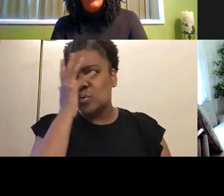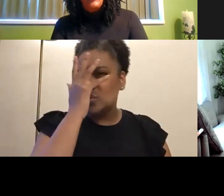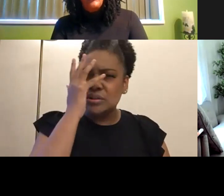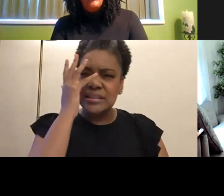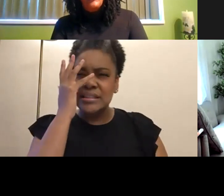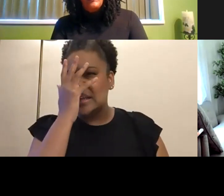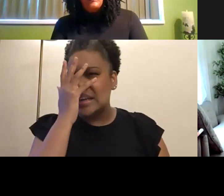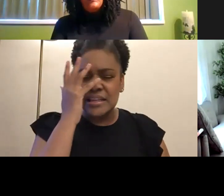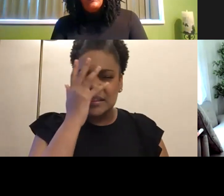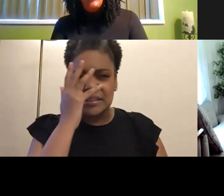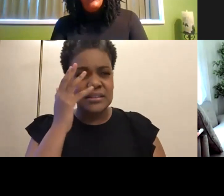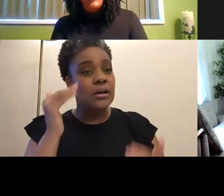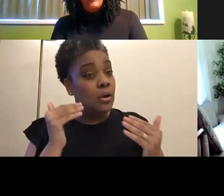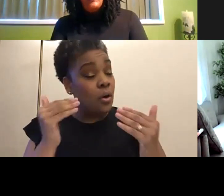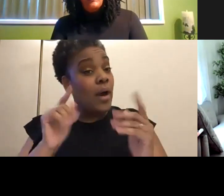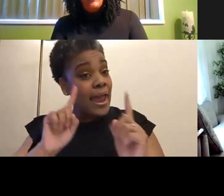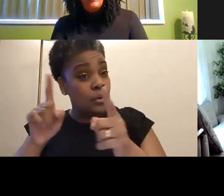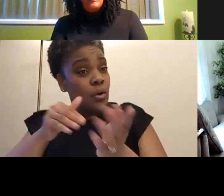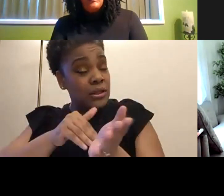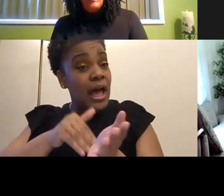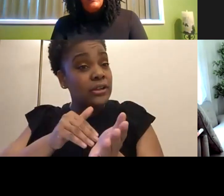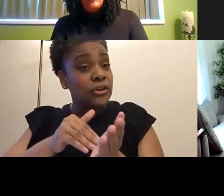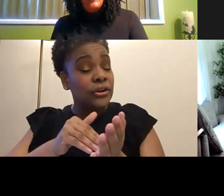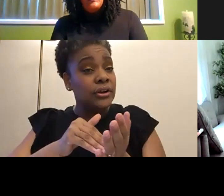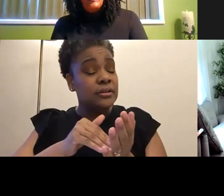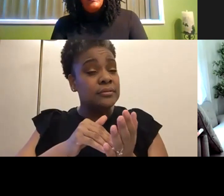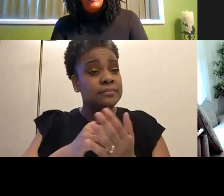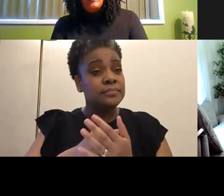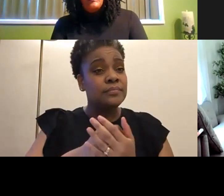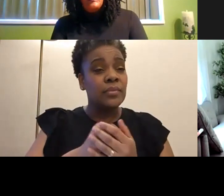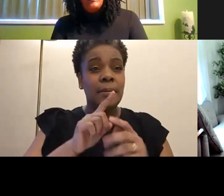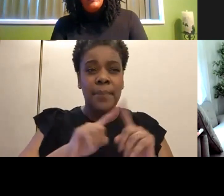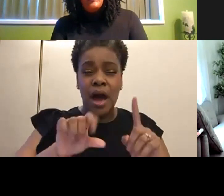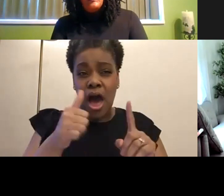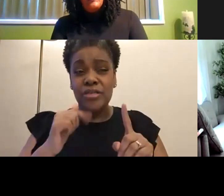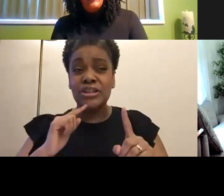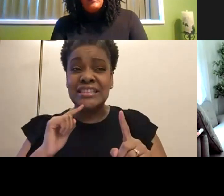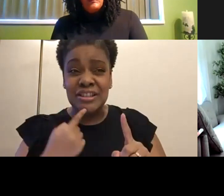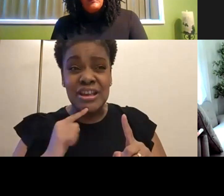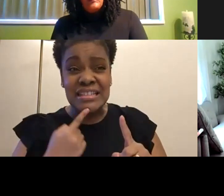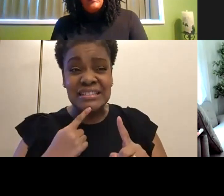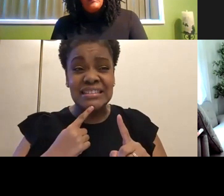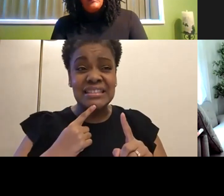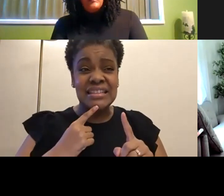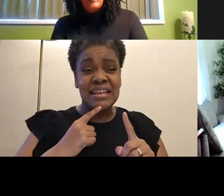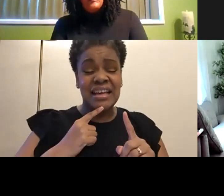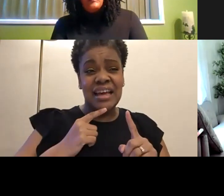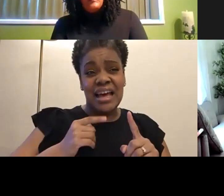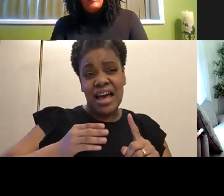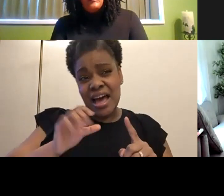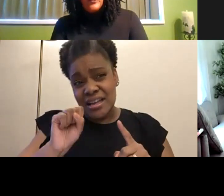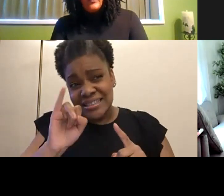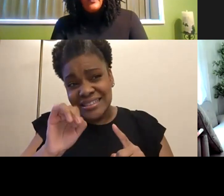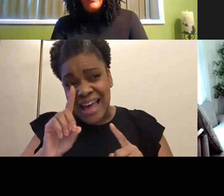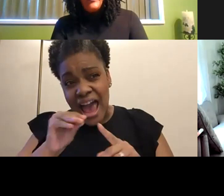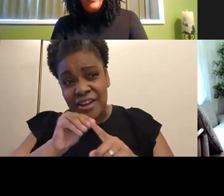not to conflate those more serious adverse outcomes with side effects that most people may experience when getting a